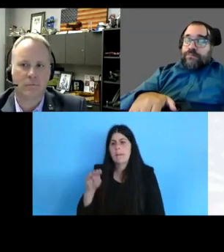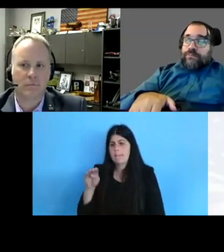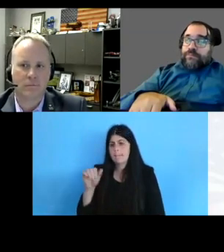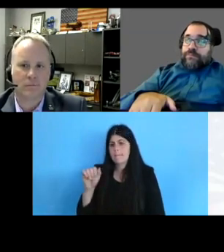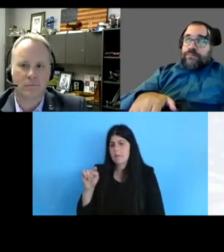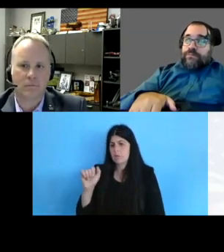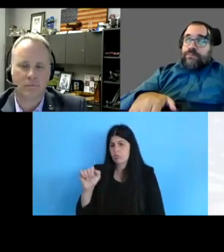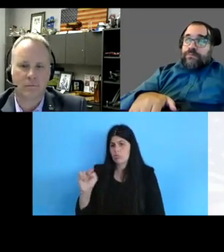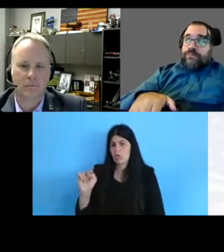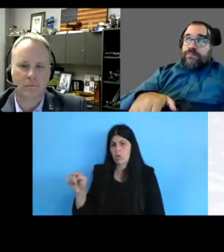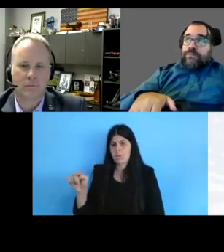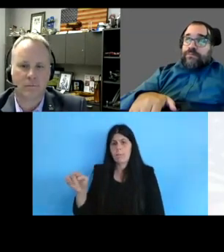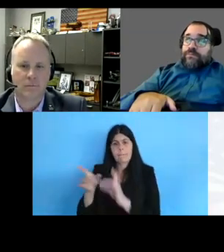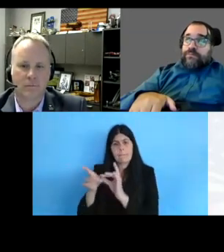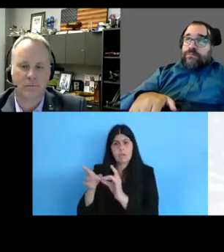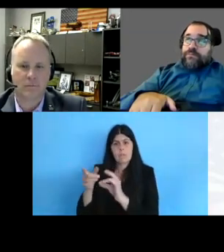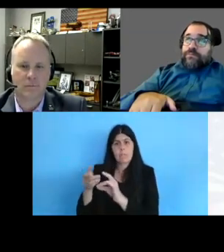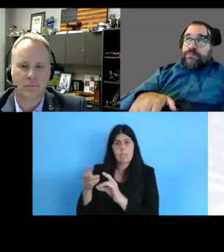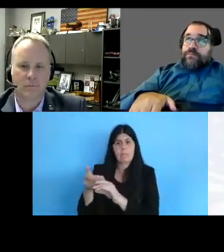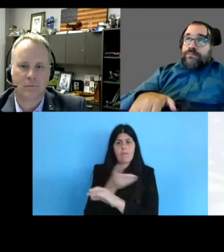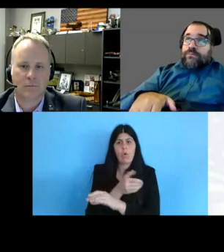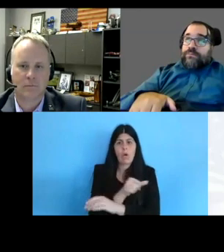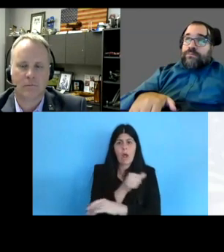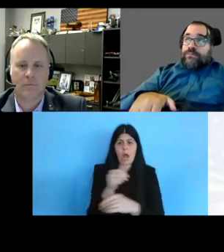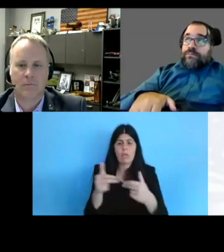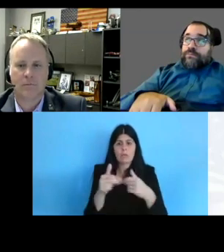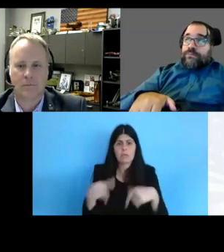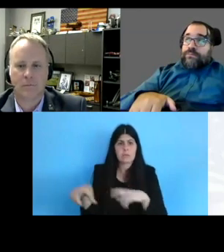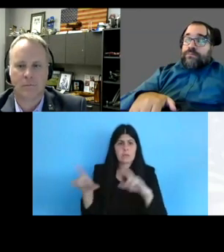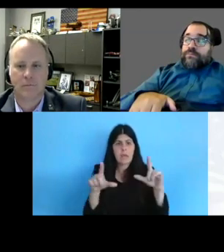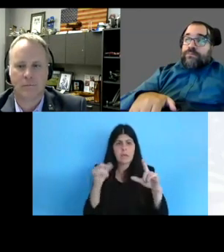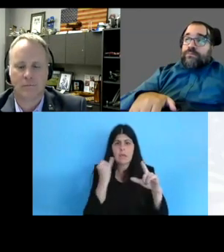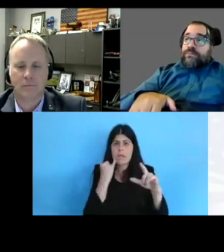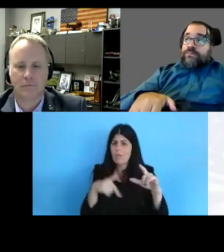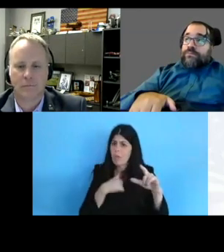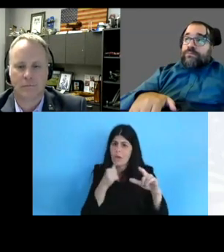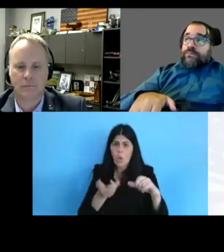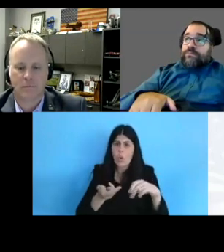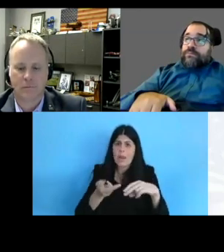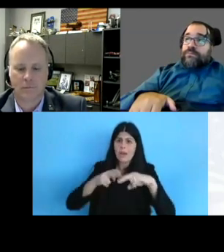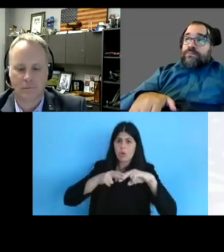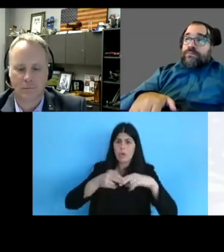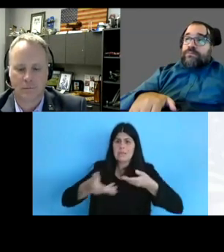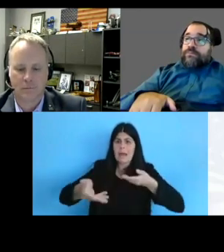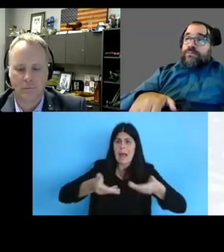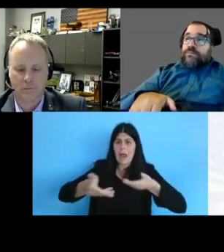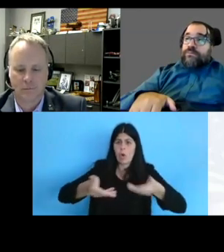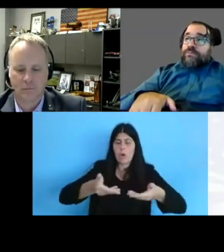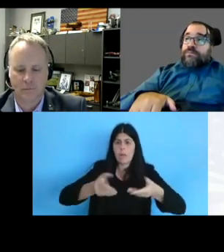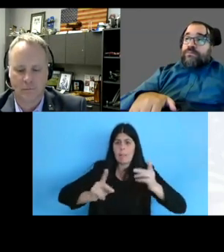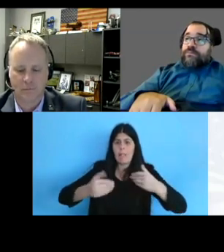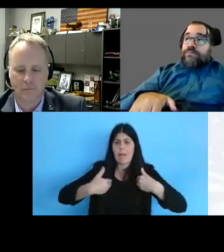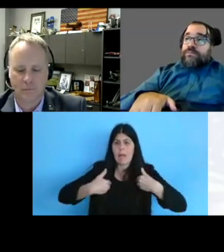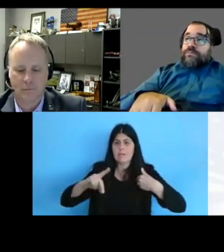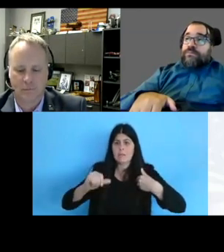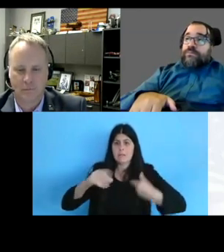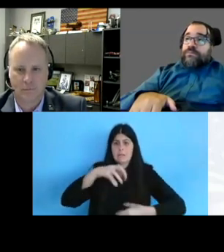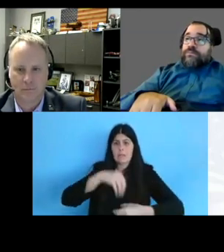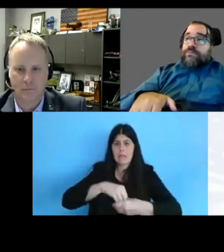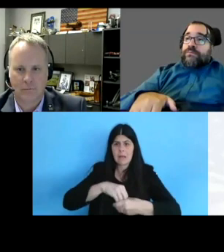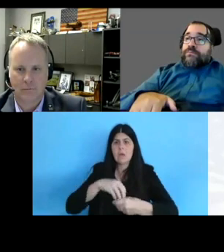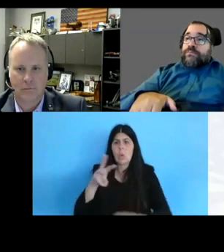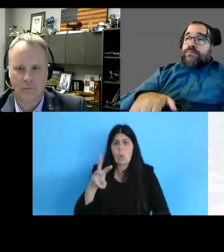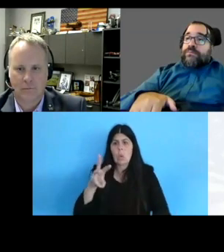in his slide earlier, if we increase the hiring of people with disabilities into the labor force, it could bring as much as $25